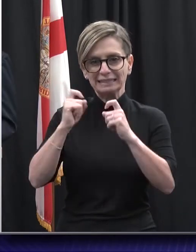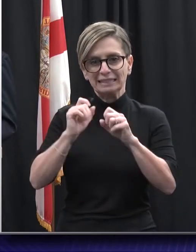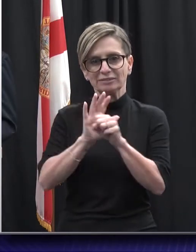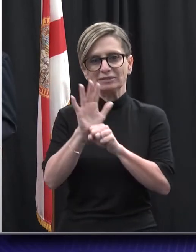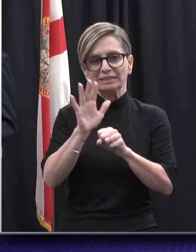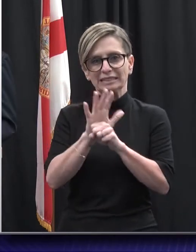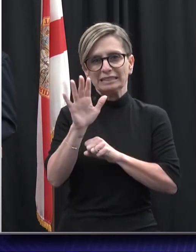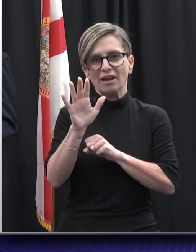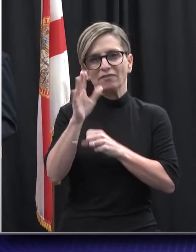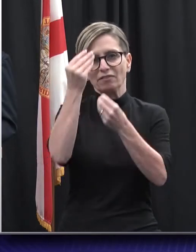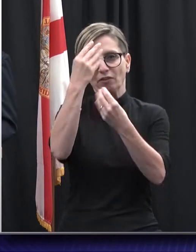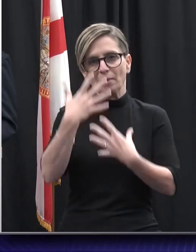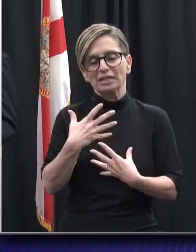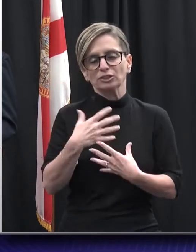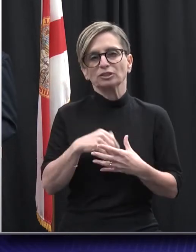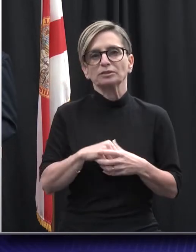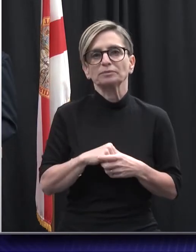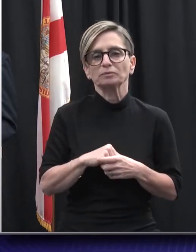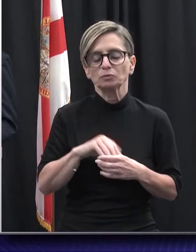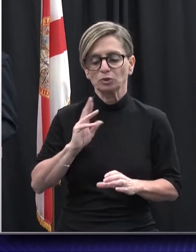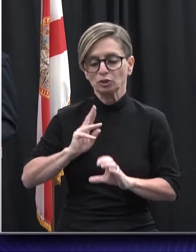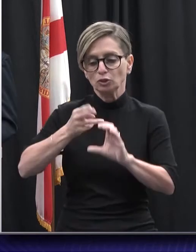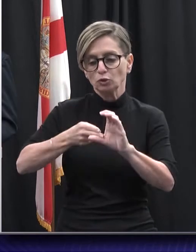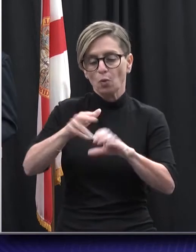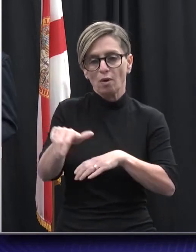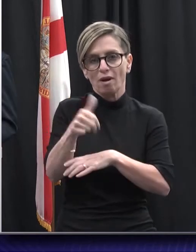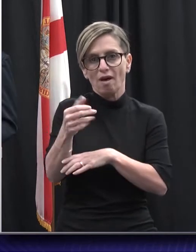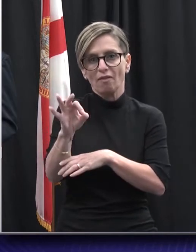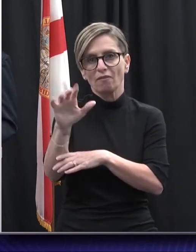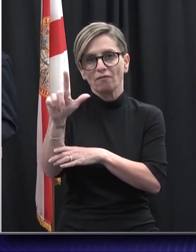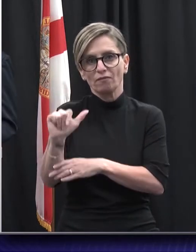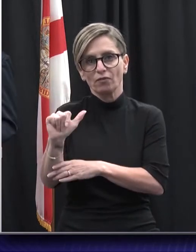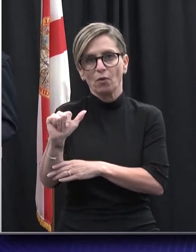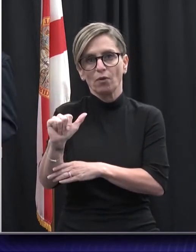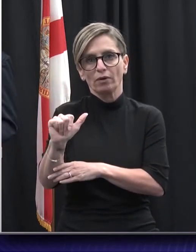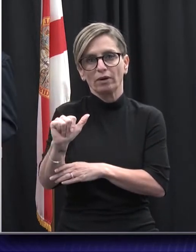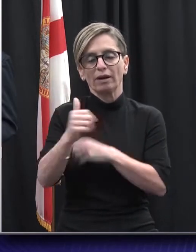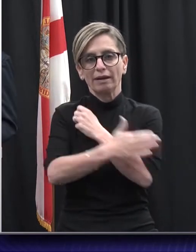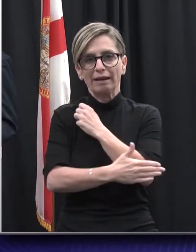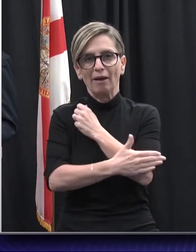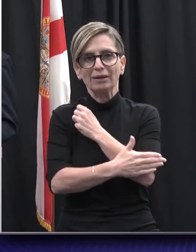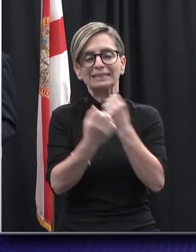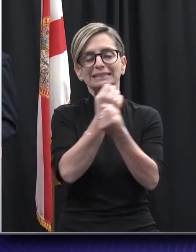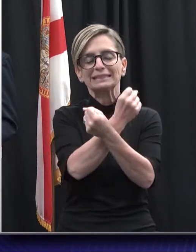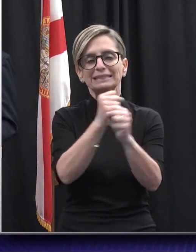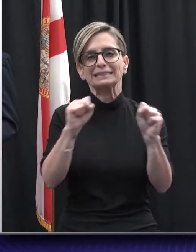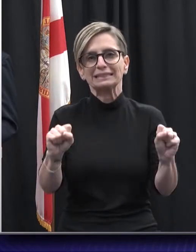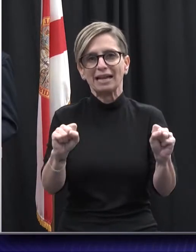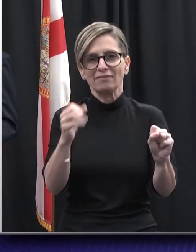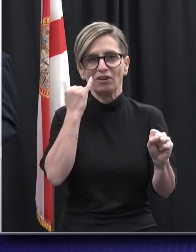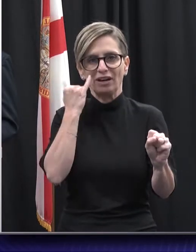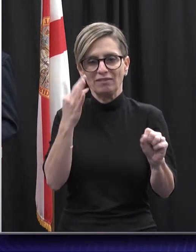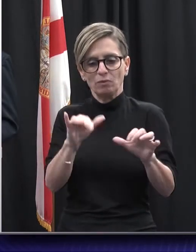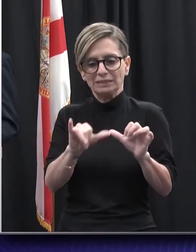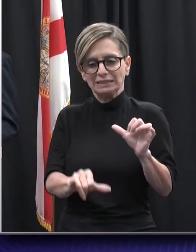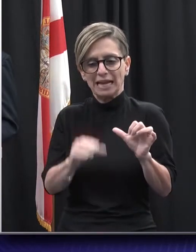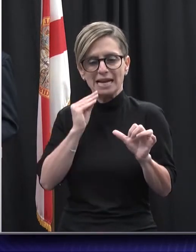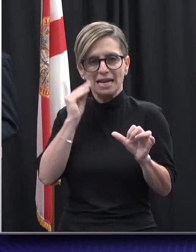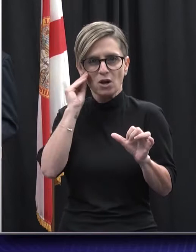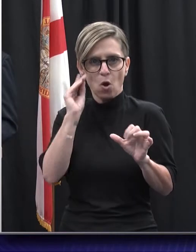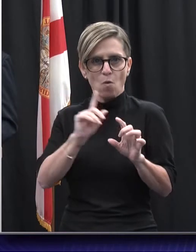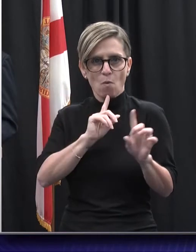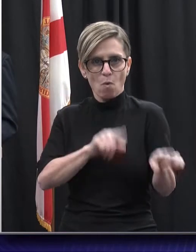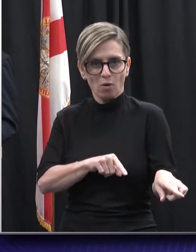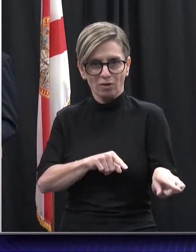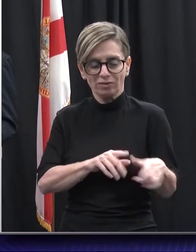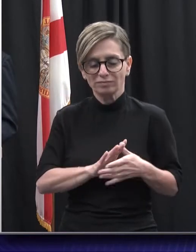meeting, we'll discuss joining other Florida communities in adopting a safer at-home order, and what that will look